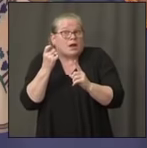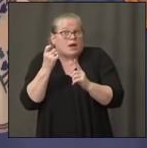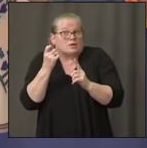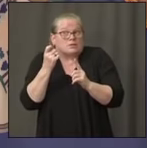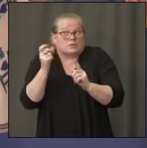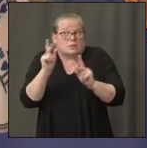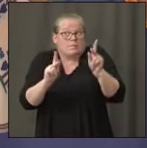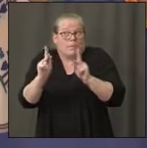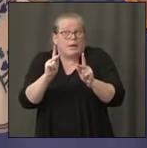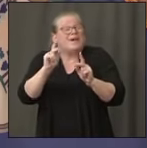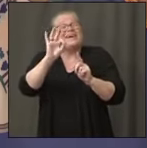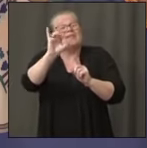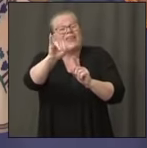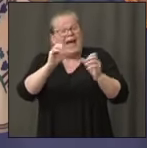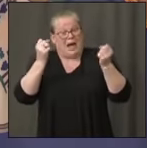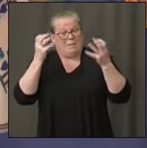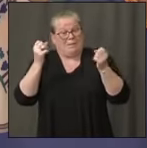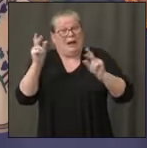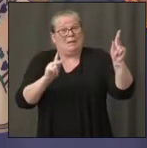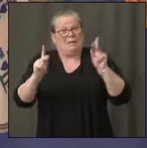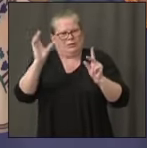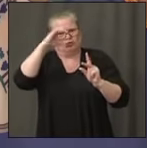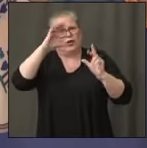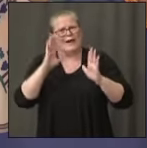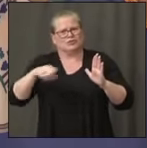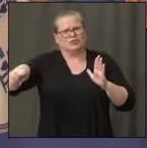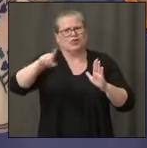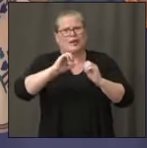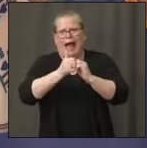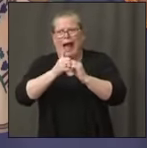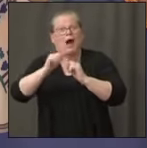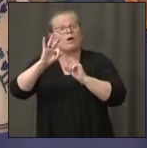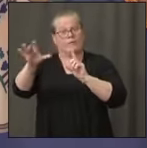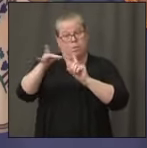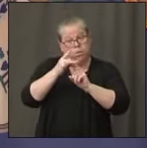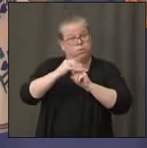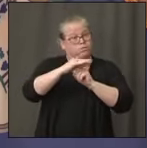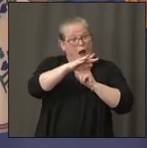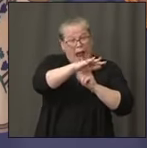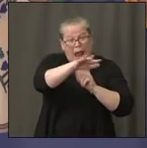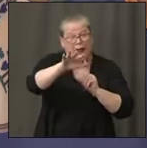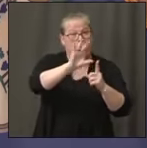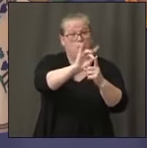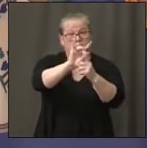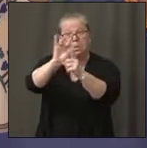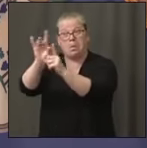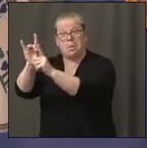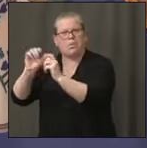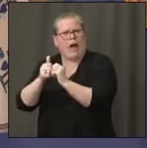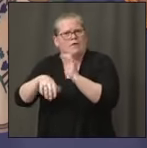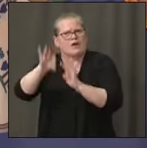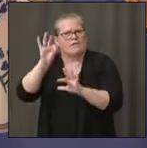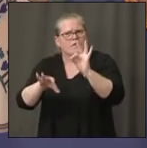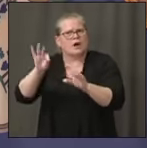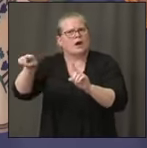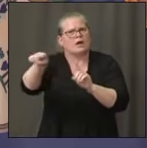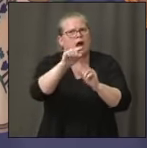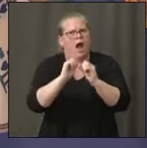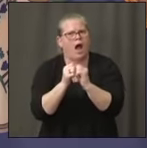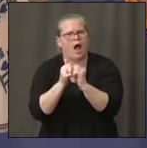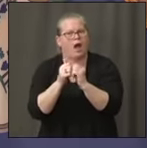track and trace, we're going to have a better idea of who you were in contact with. That's what we're doing for the outdoor organized gatherings. Then we have